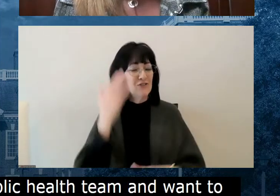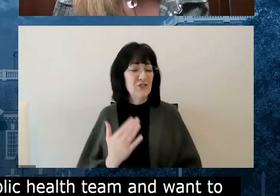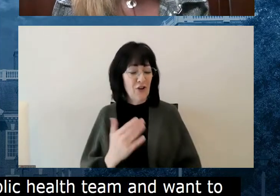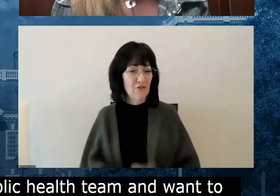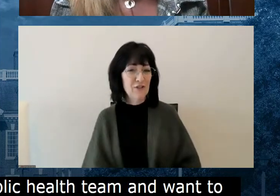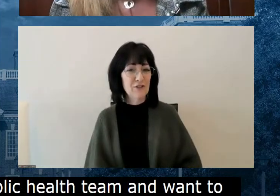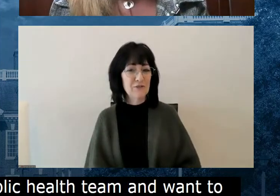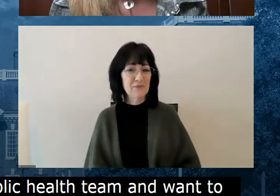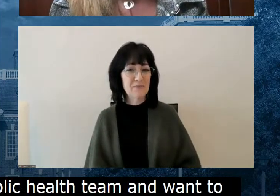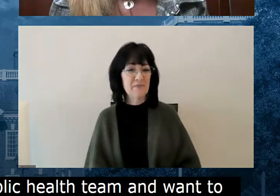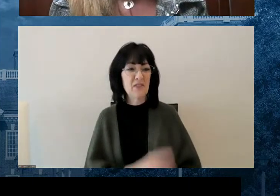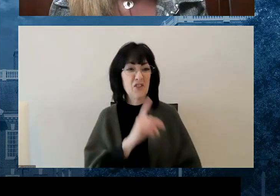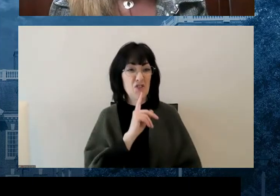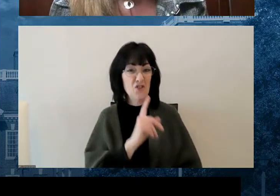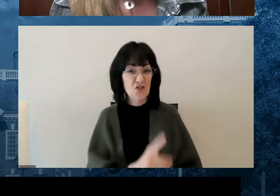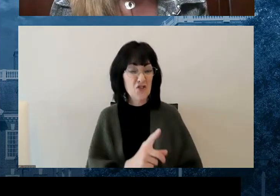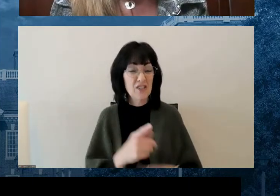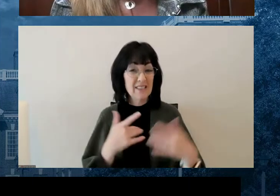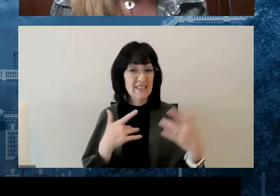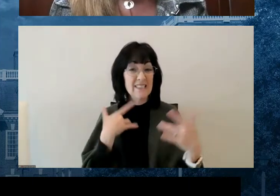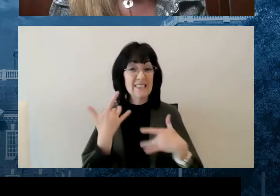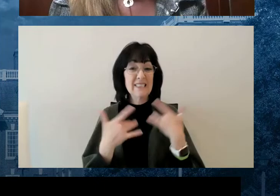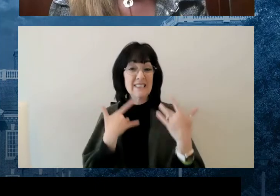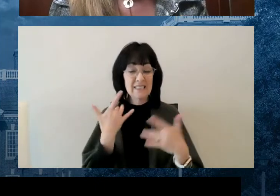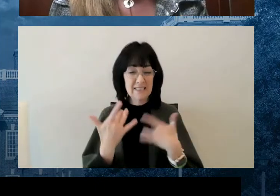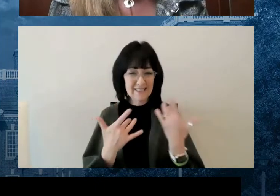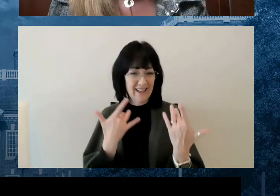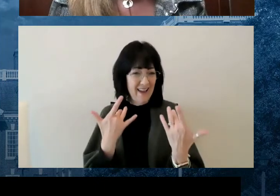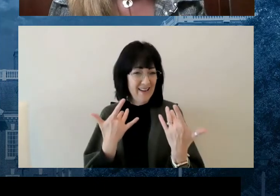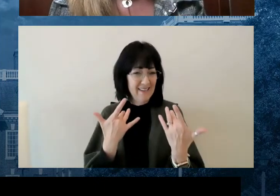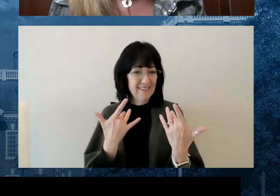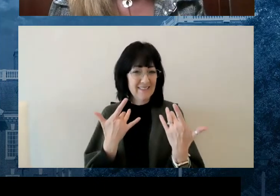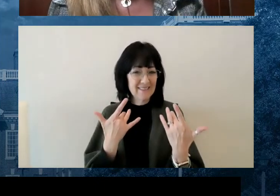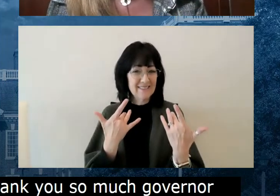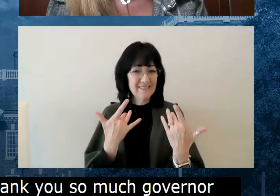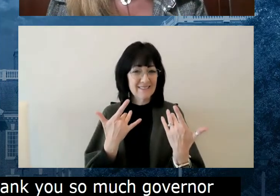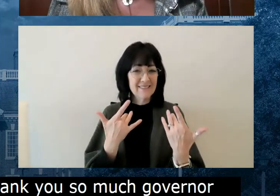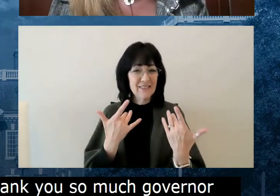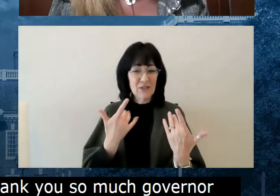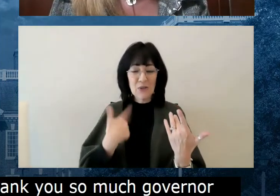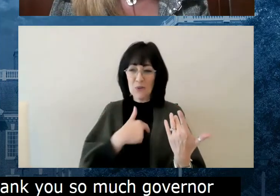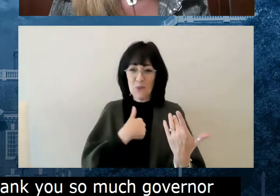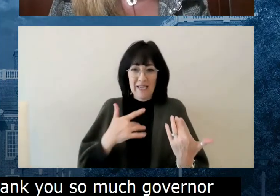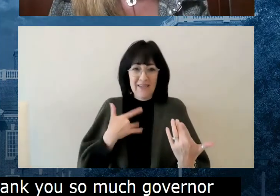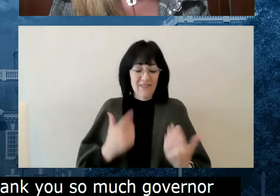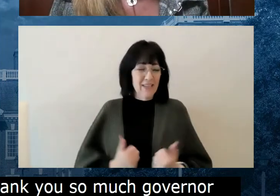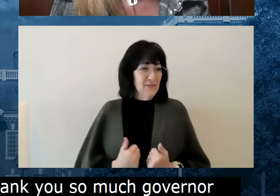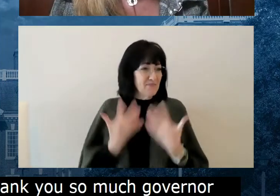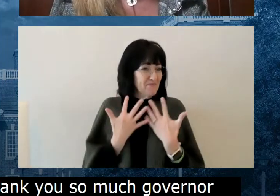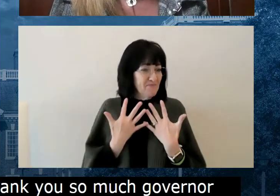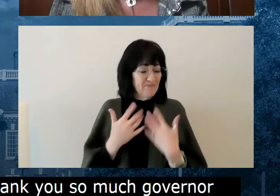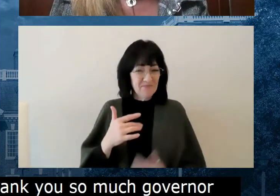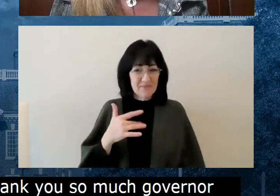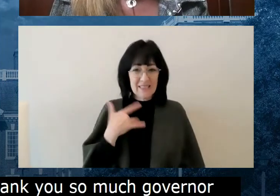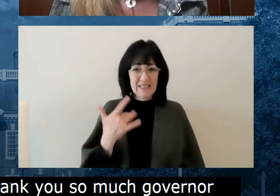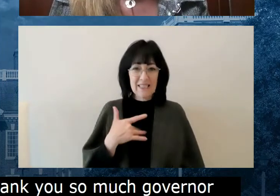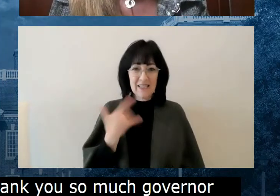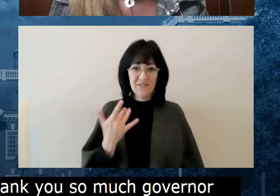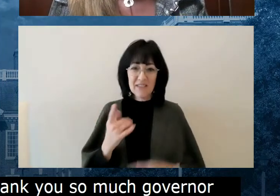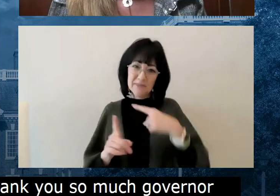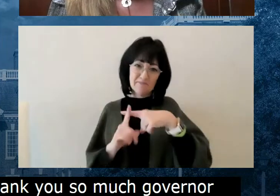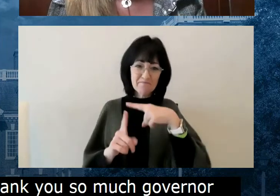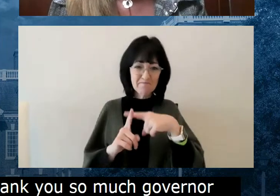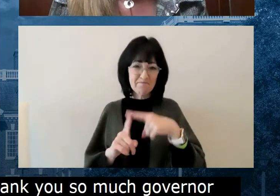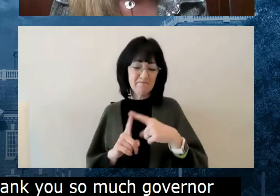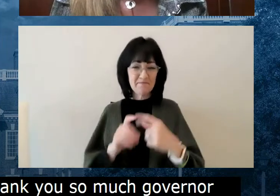it really is an exciting day for us. Everything's pointing in the right direction, as you shared with